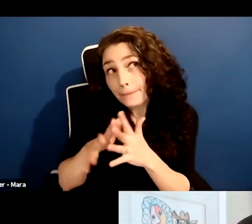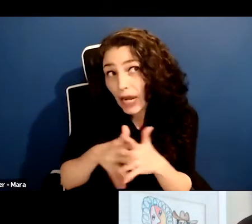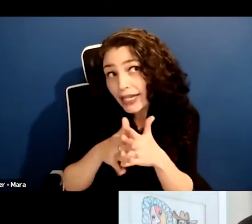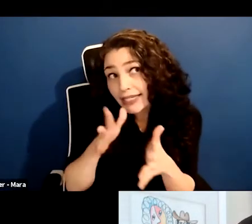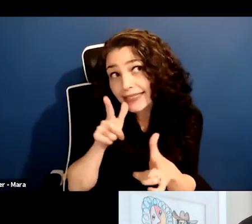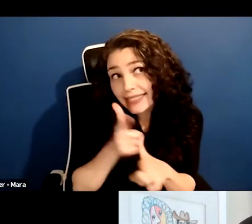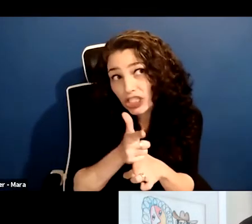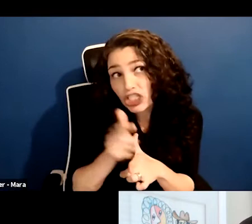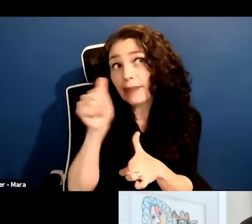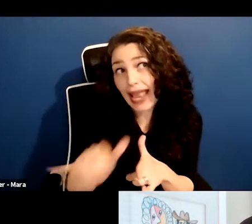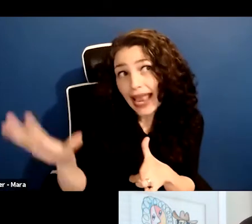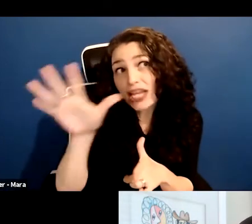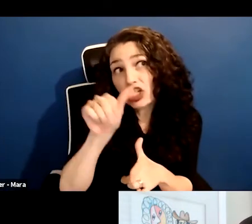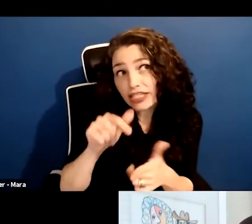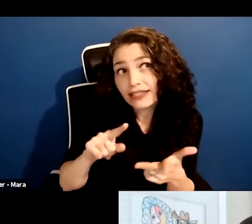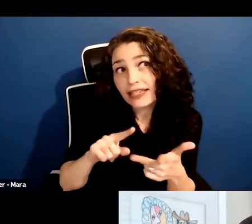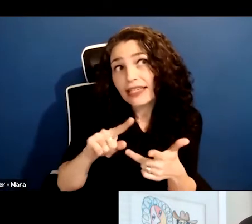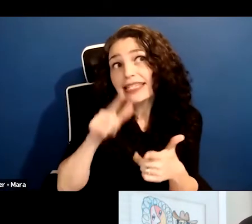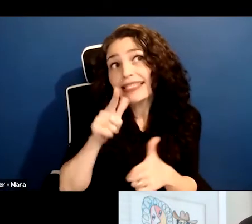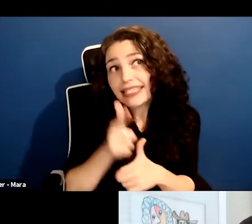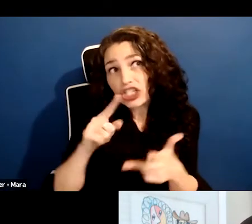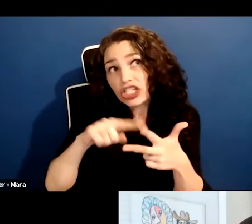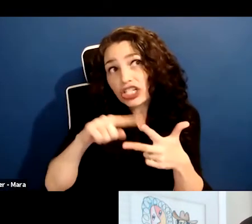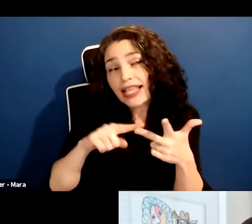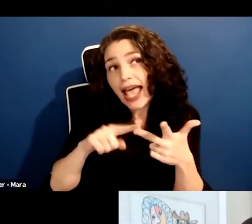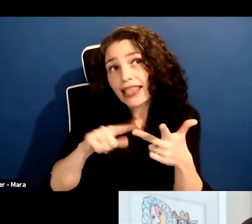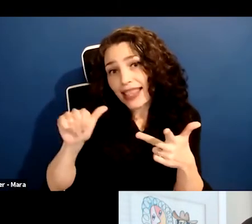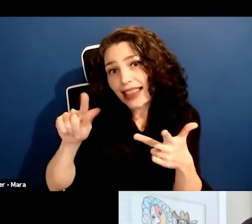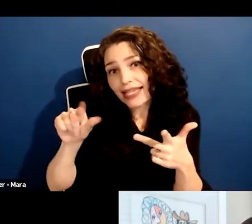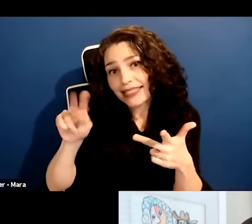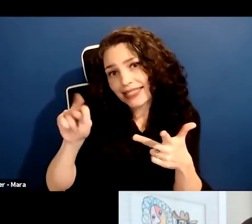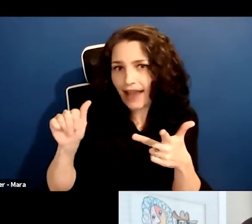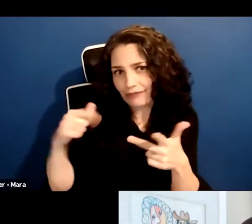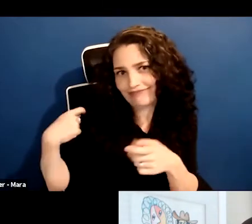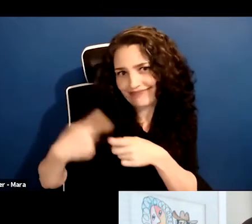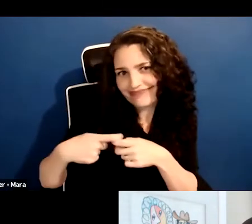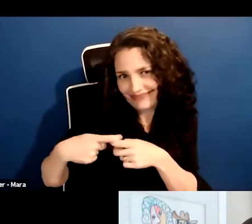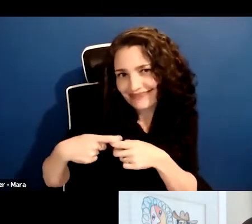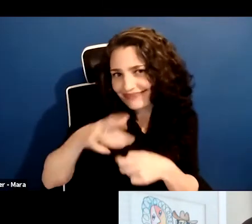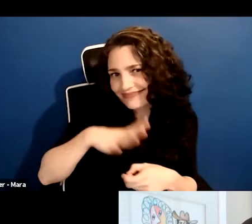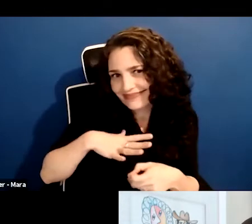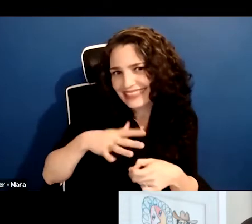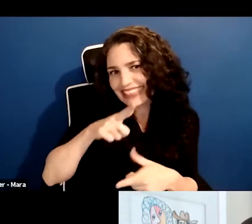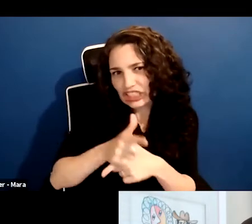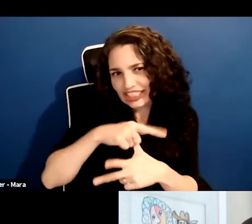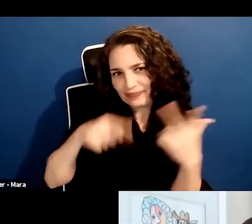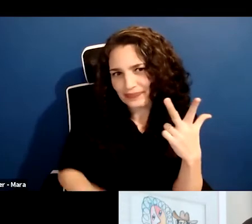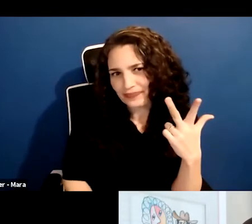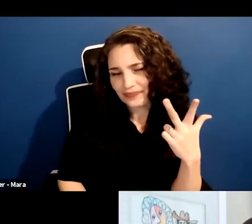Asian sisters, and then there's the Latina women who are also, and inevitably it is